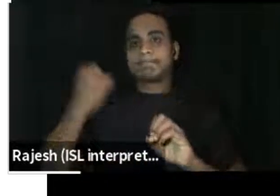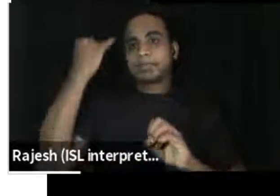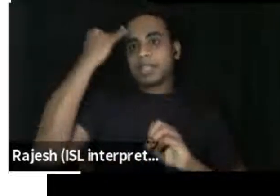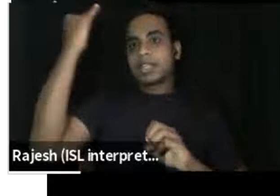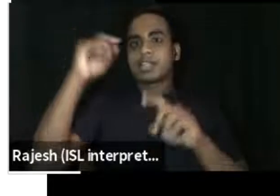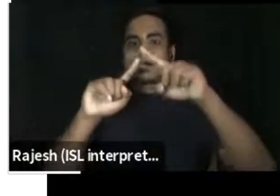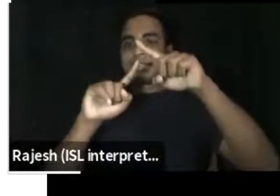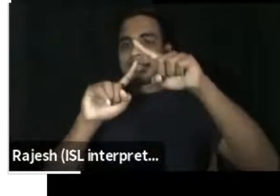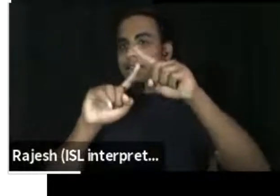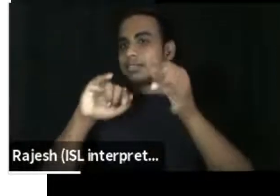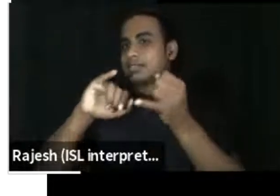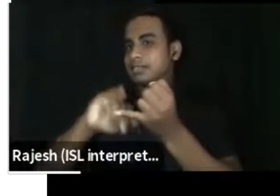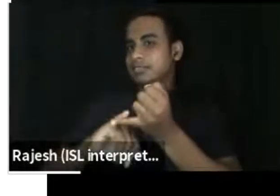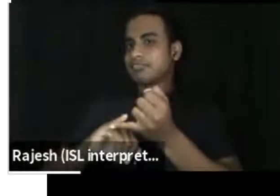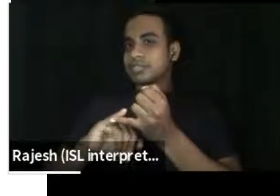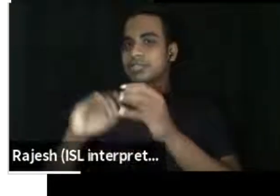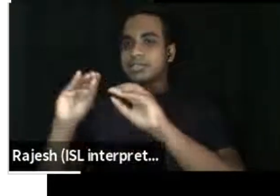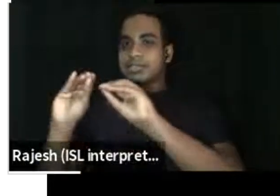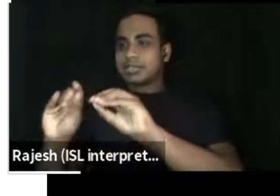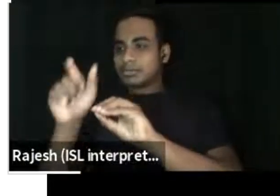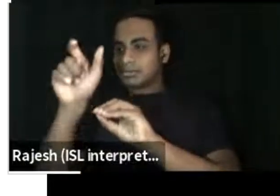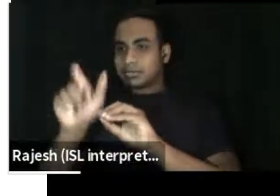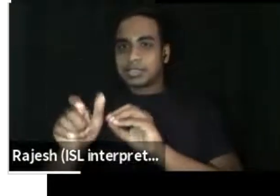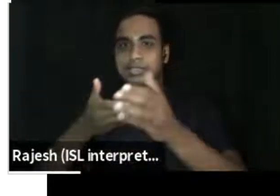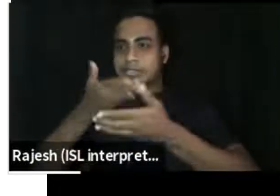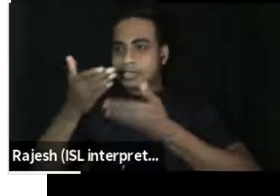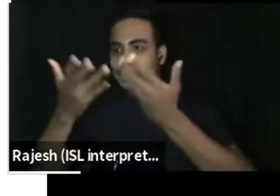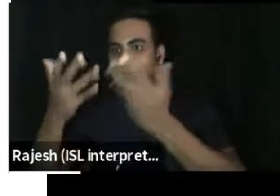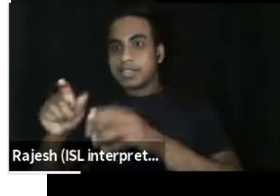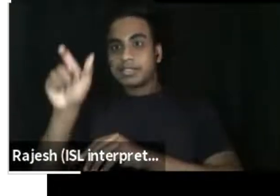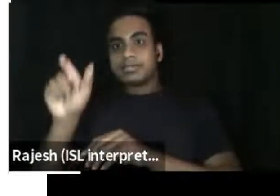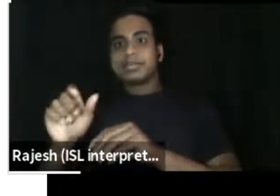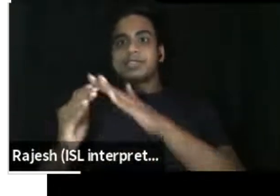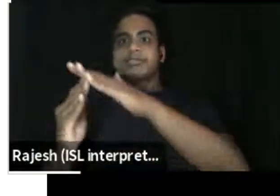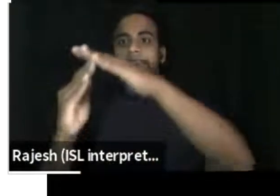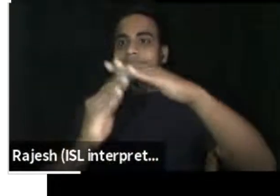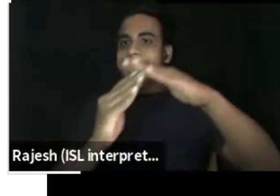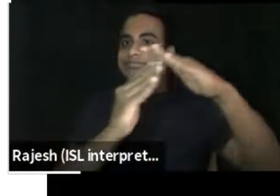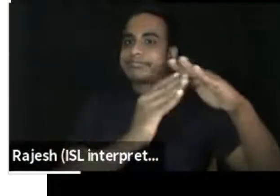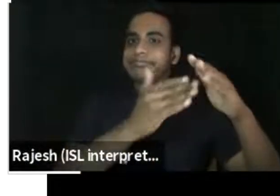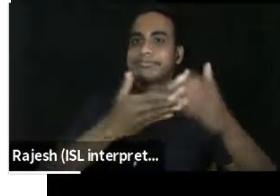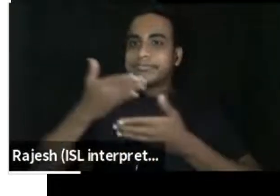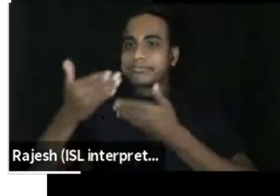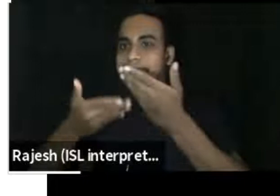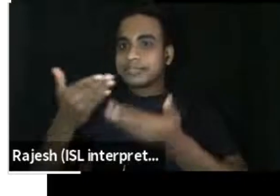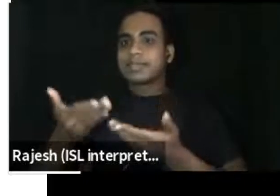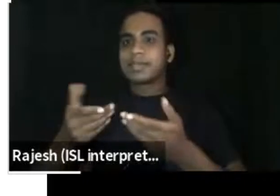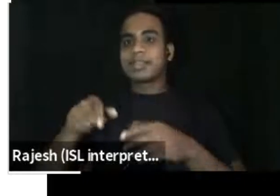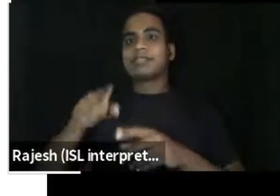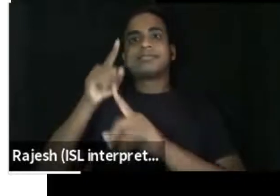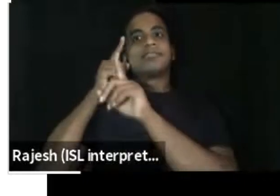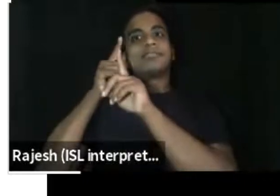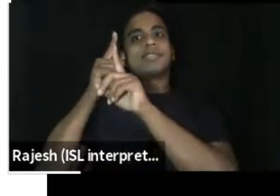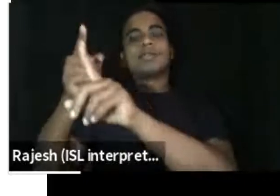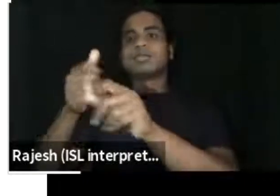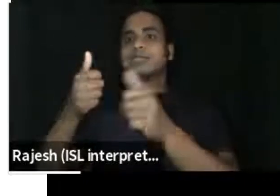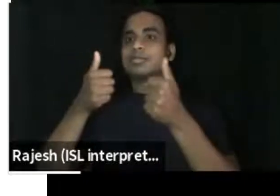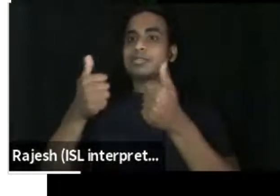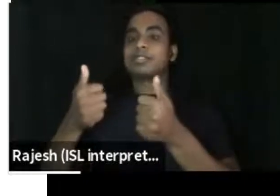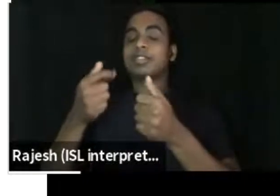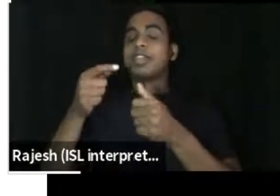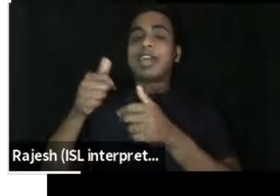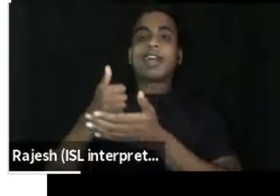with to deal with the resource crunch also. It shows that this needs to happen for managing